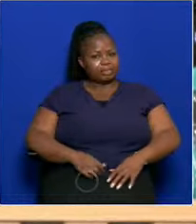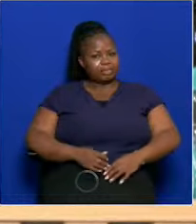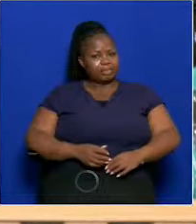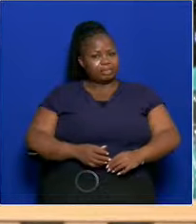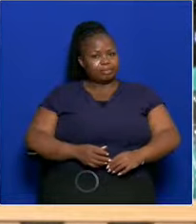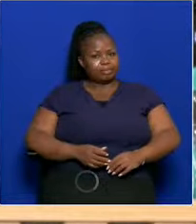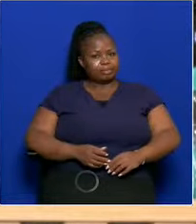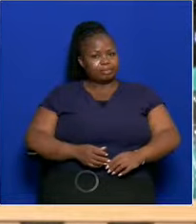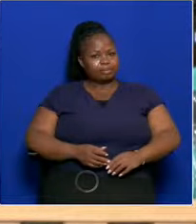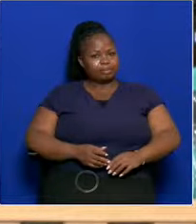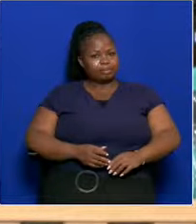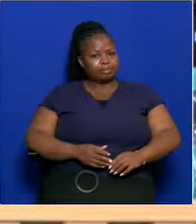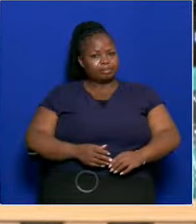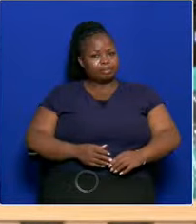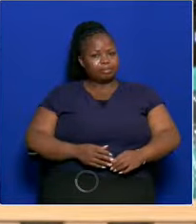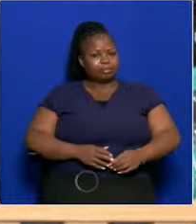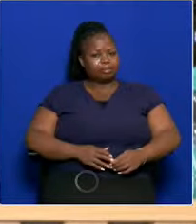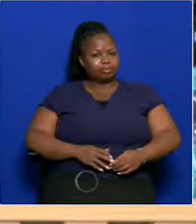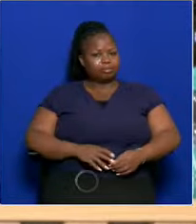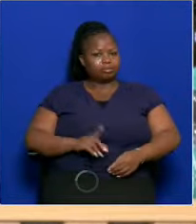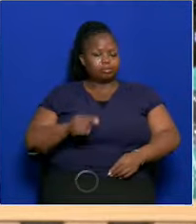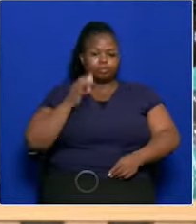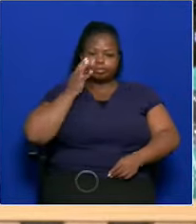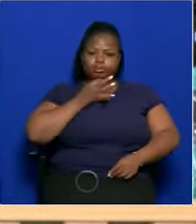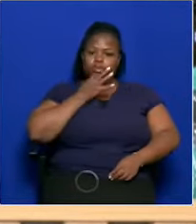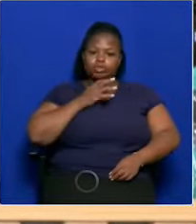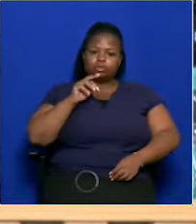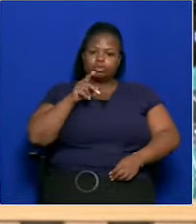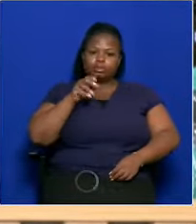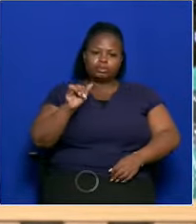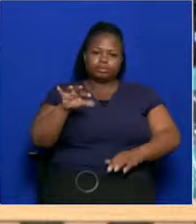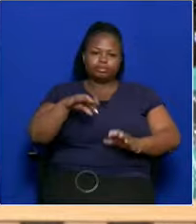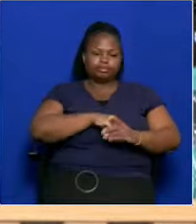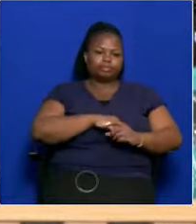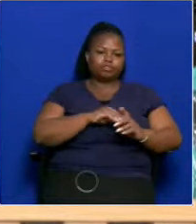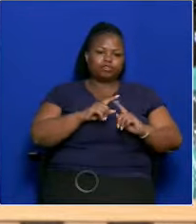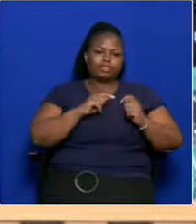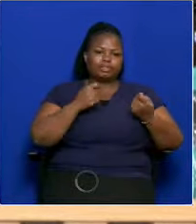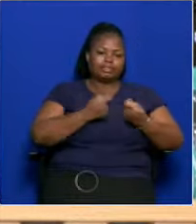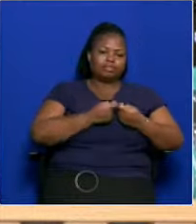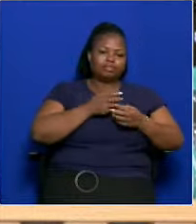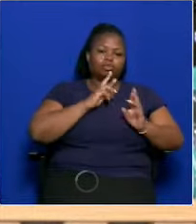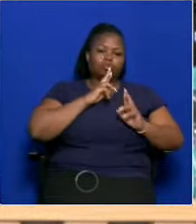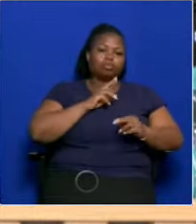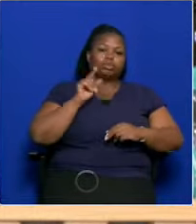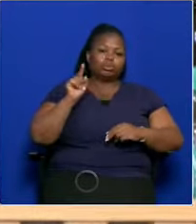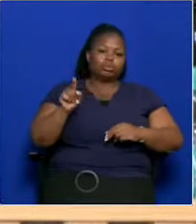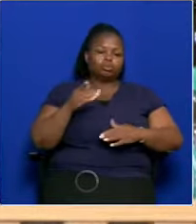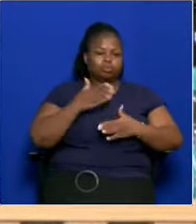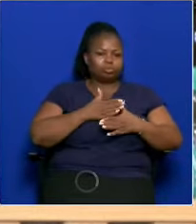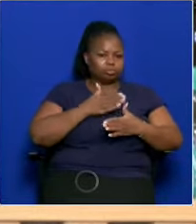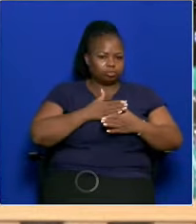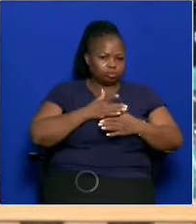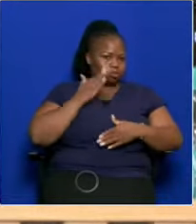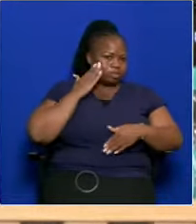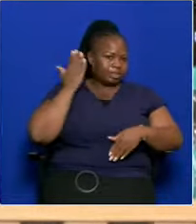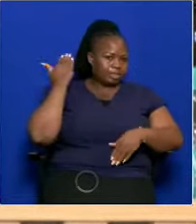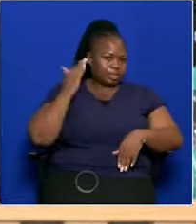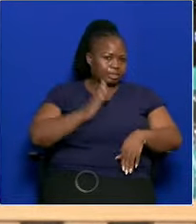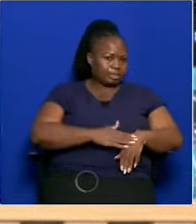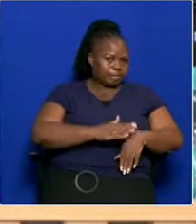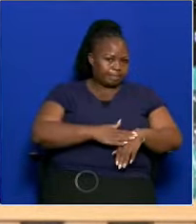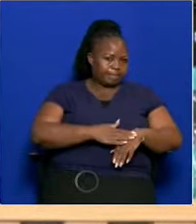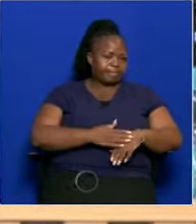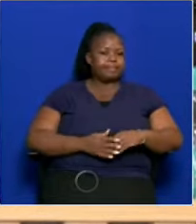you say there that Sergeant Gosi formed part of a team that reported to you operationally during that period, and